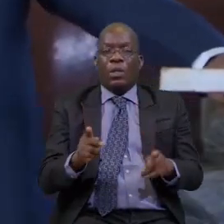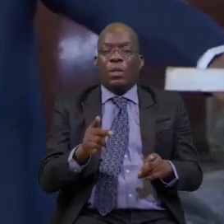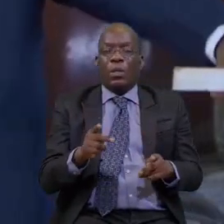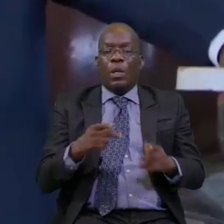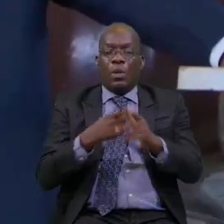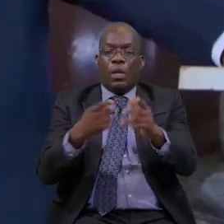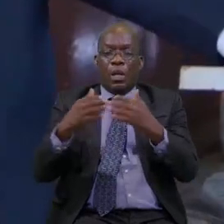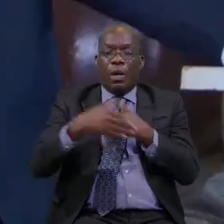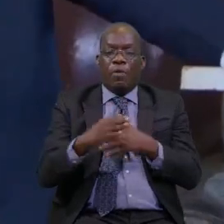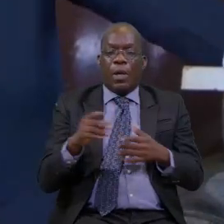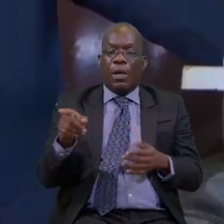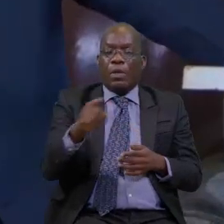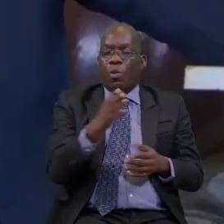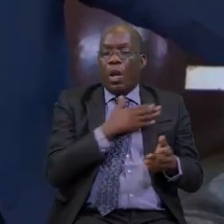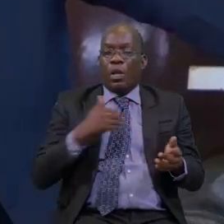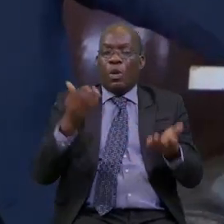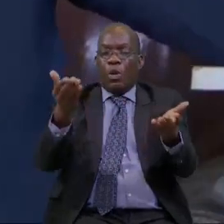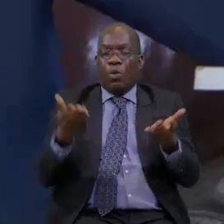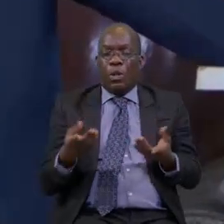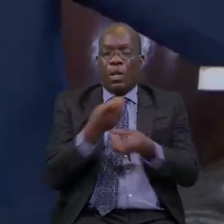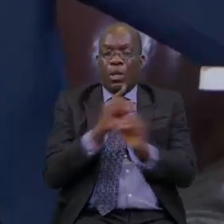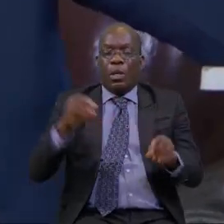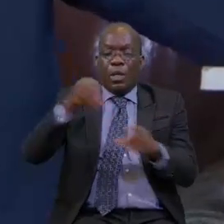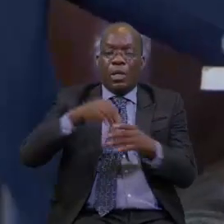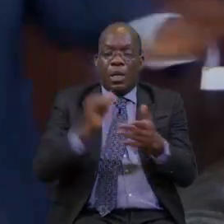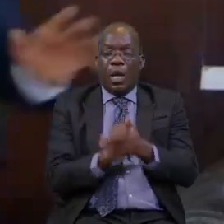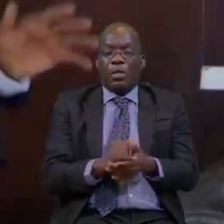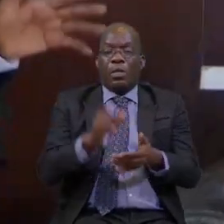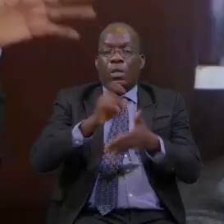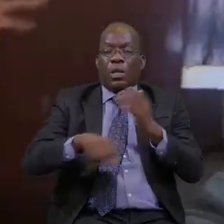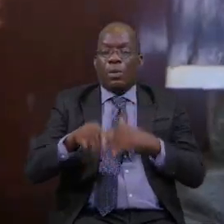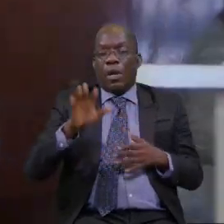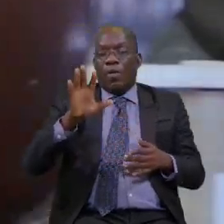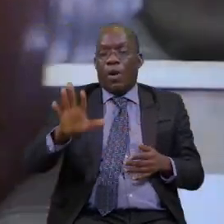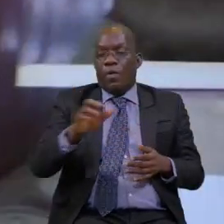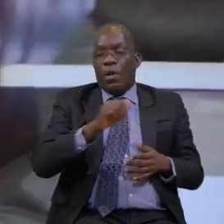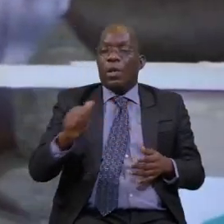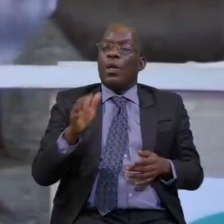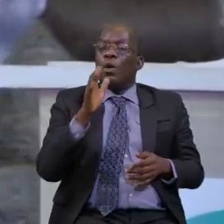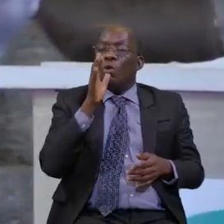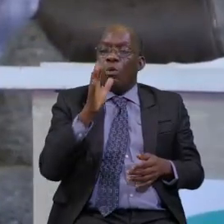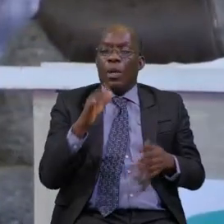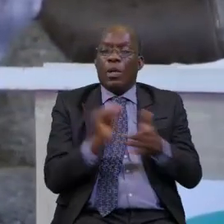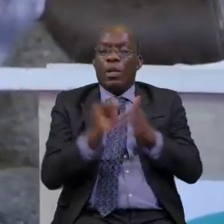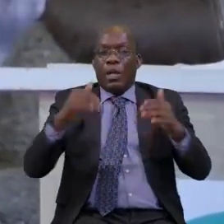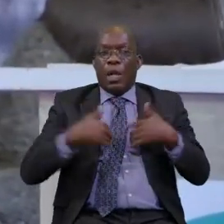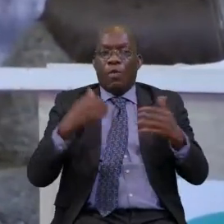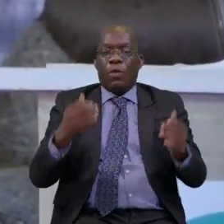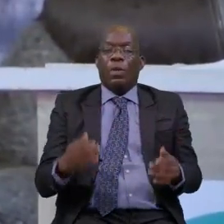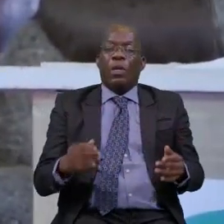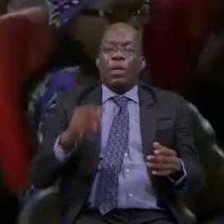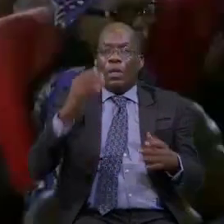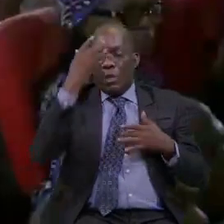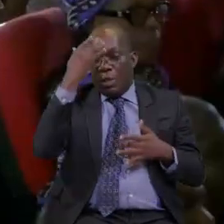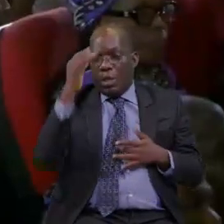deliverance. Number two, in that chapter 5, a woman that had that disease 12 years long